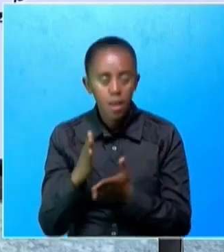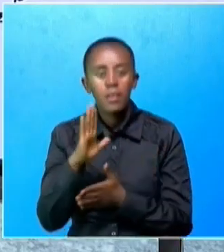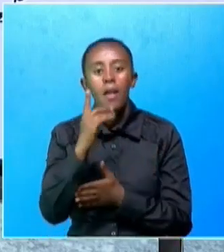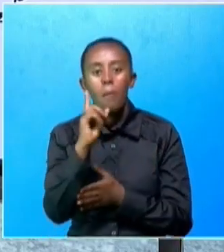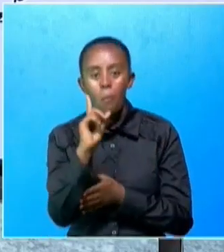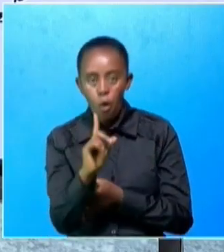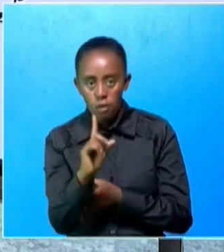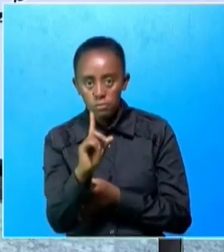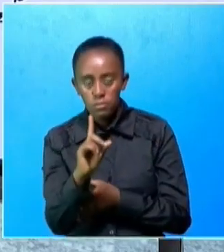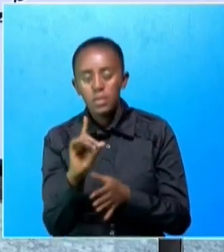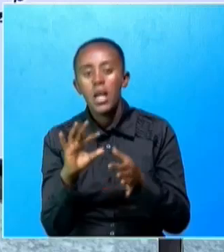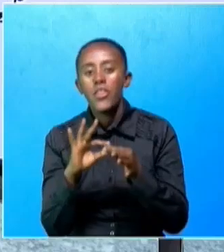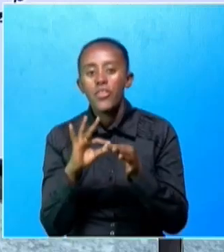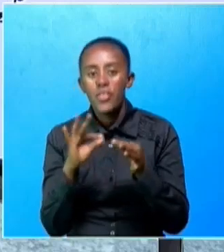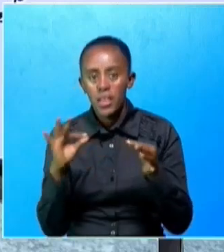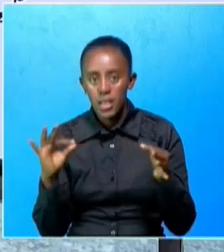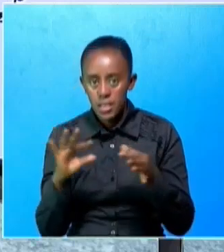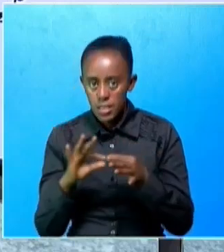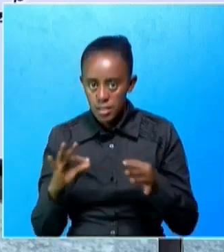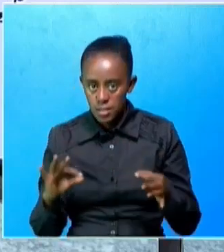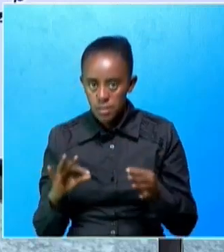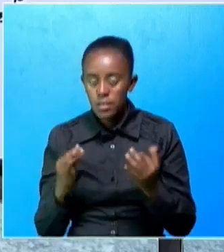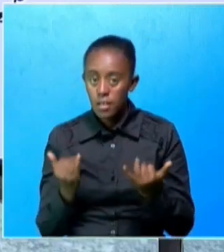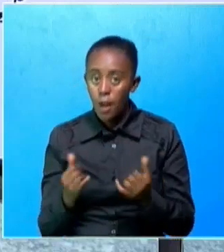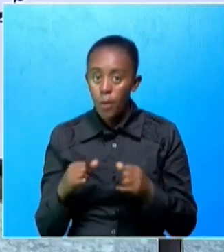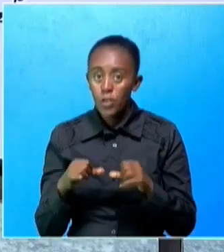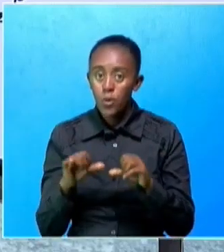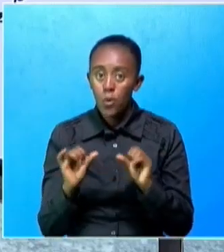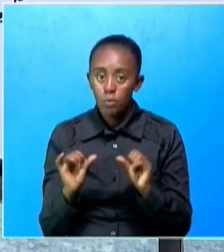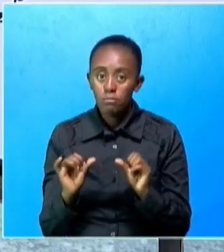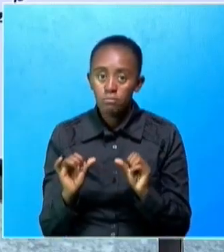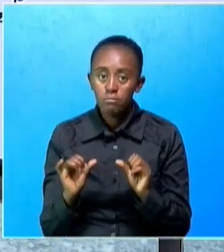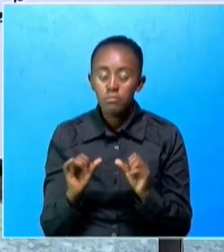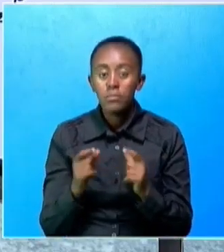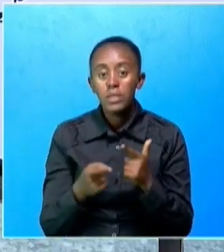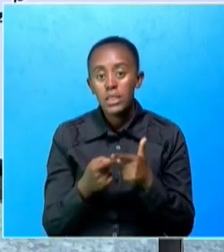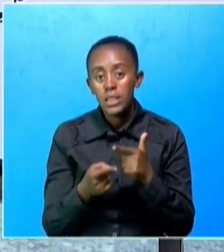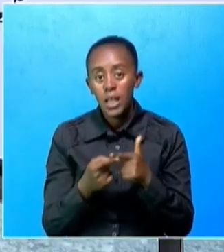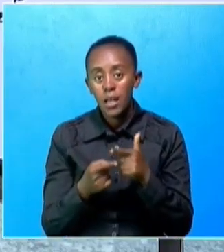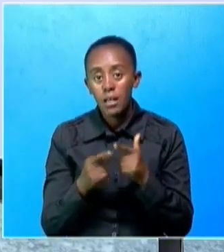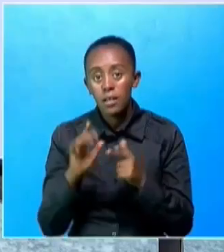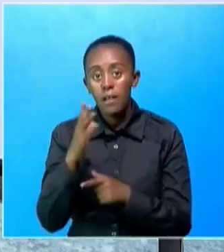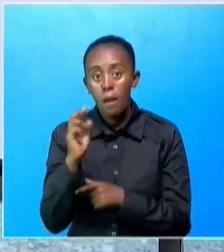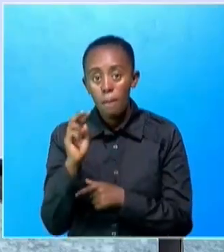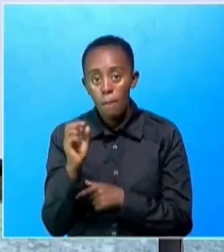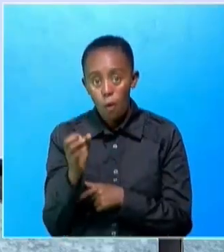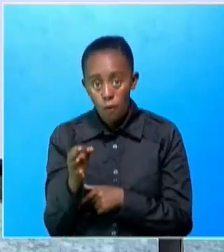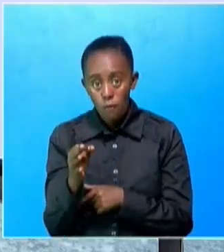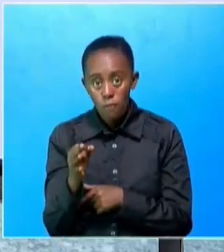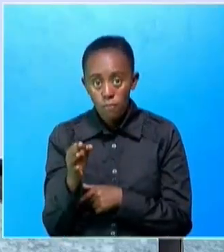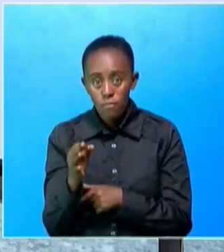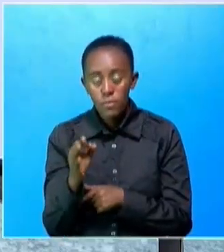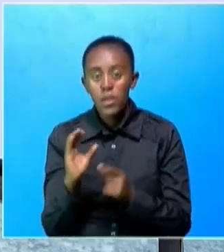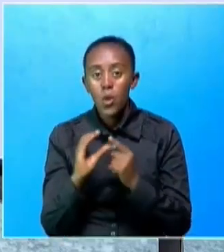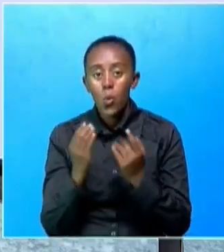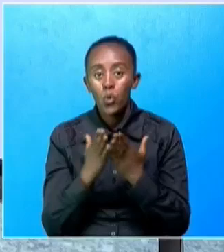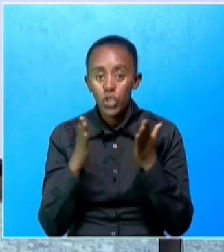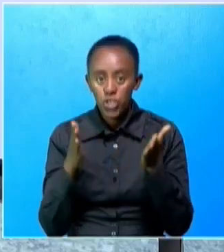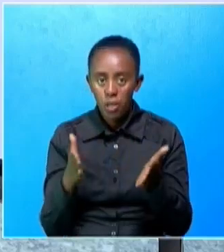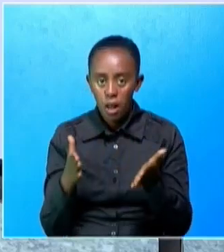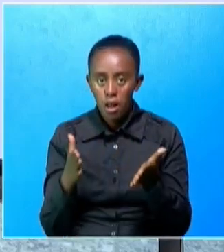1 sentences. Now let's go to the second type of